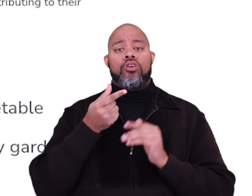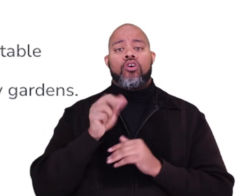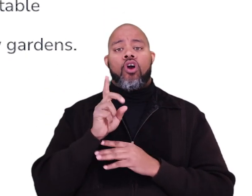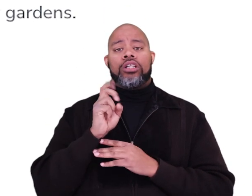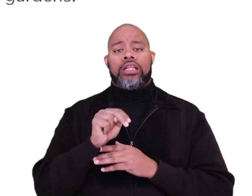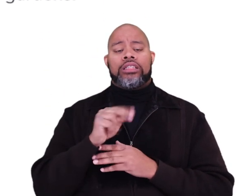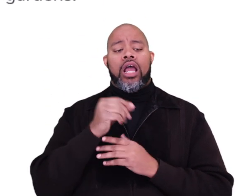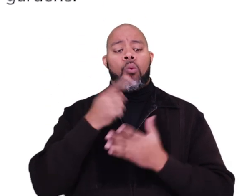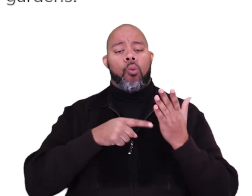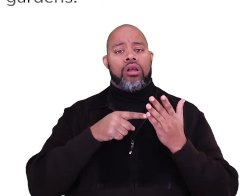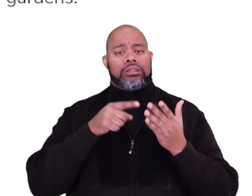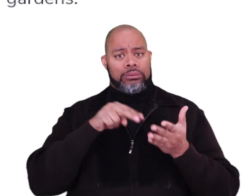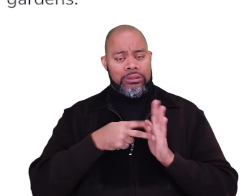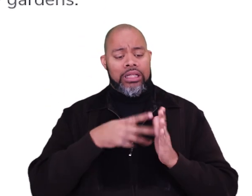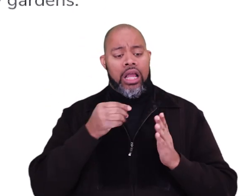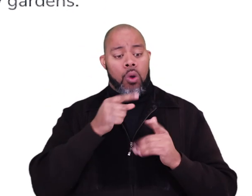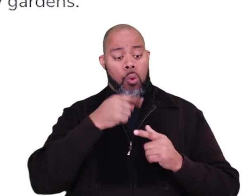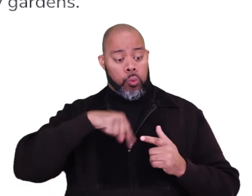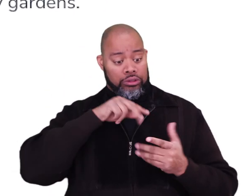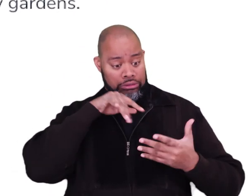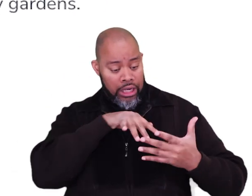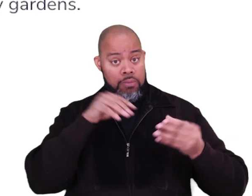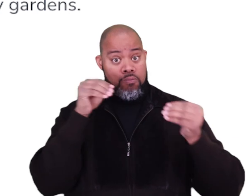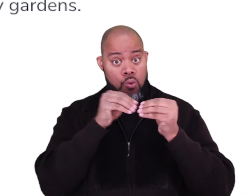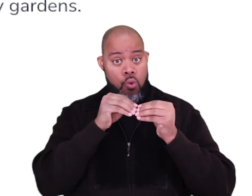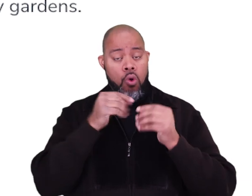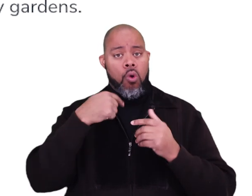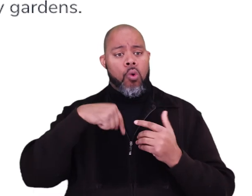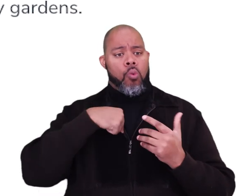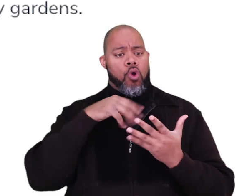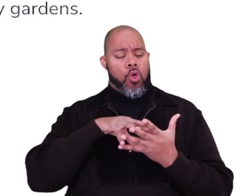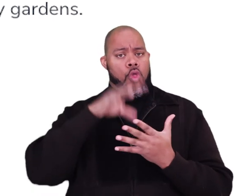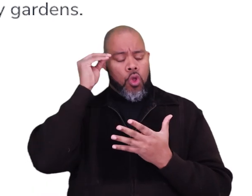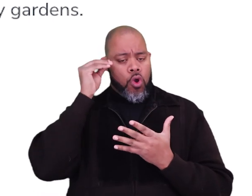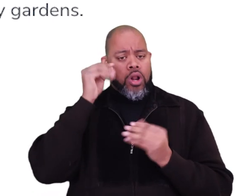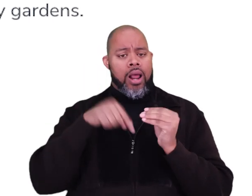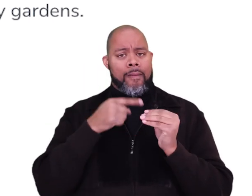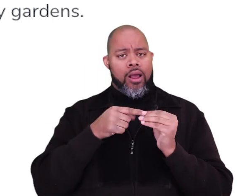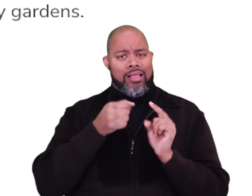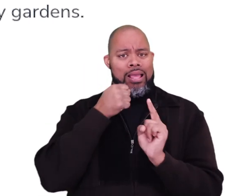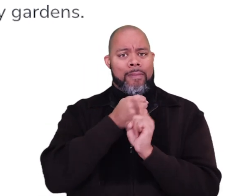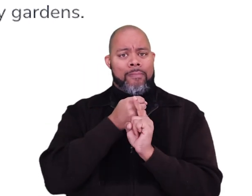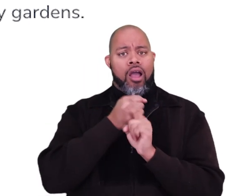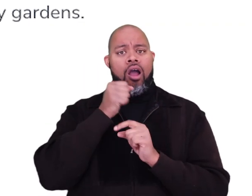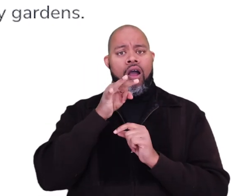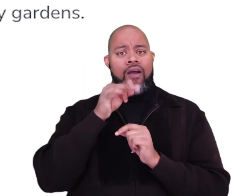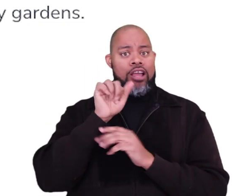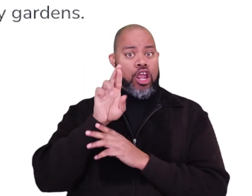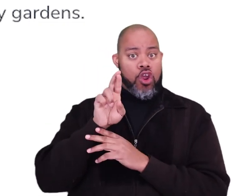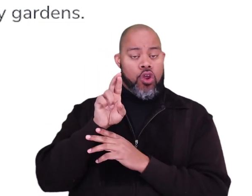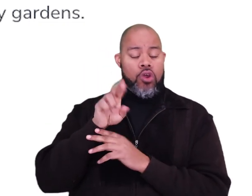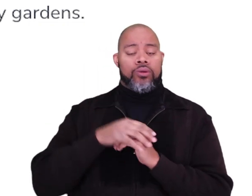community gardens and what they mean. And as we study more, we're learning about the impact of